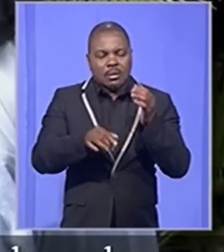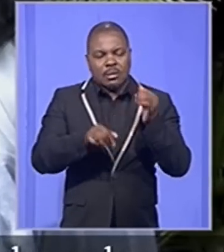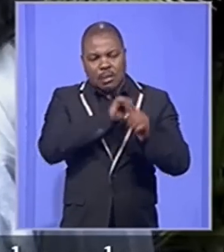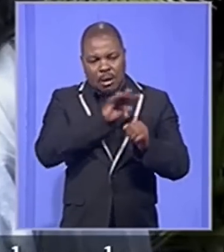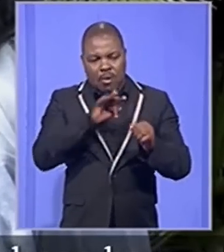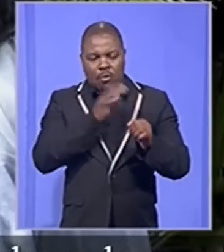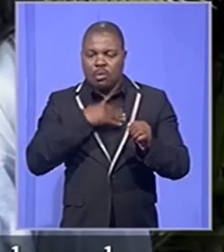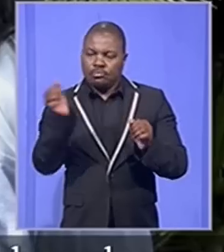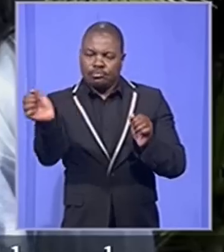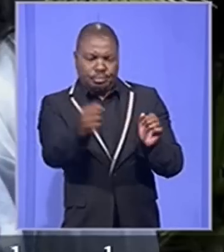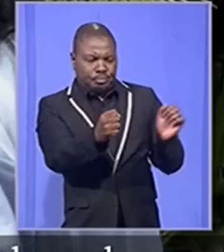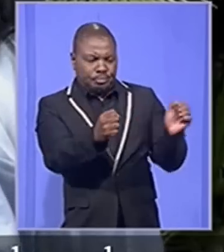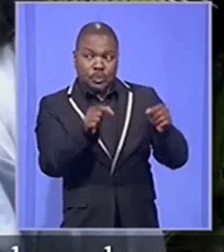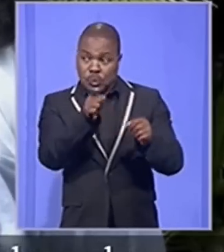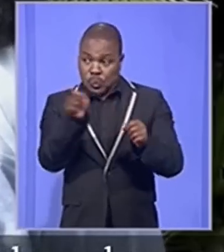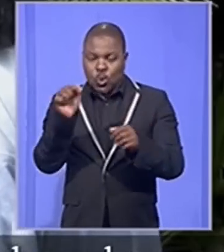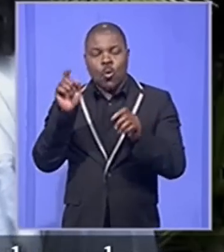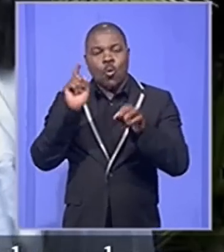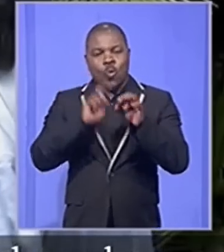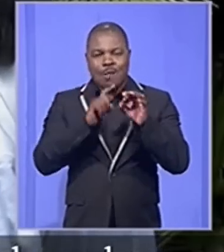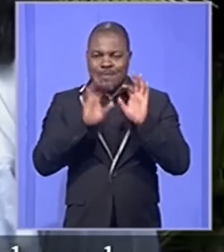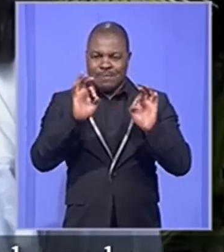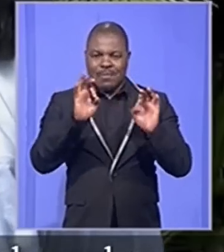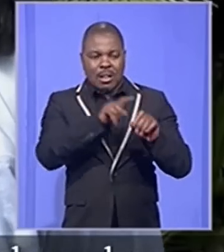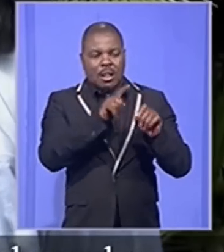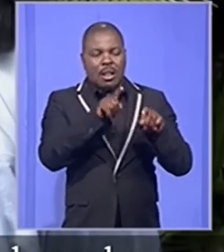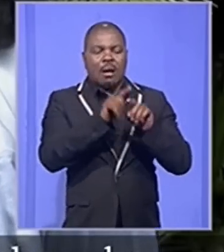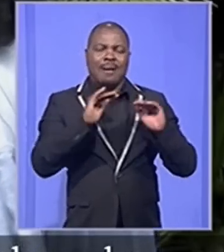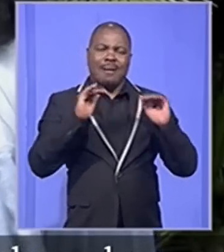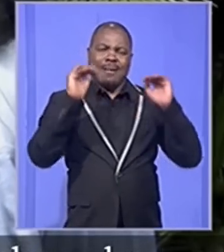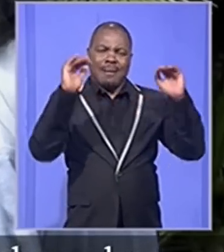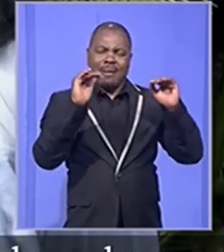that are qualified to deal with high voltage